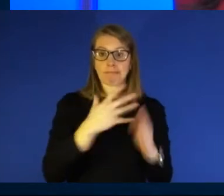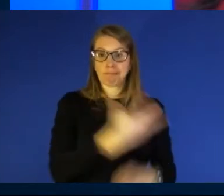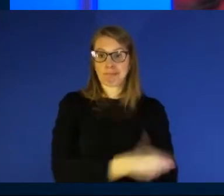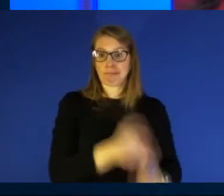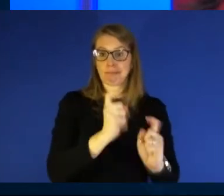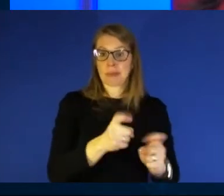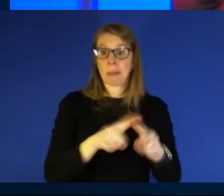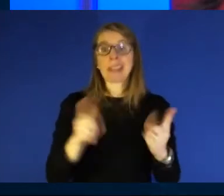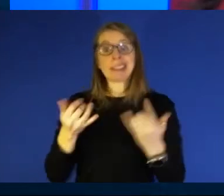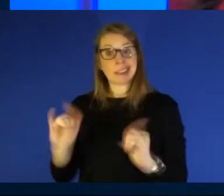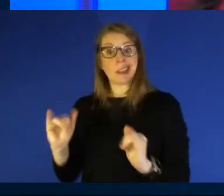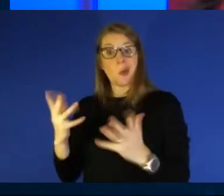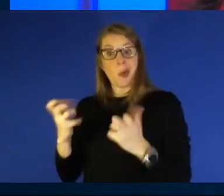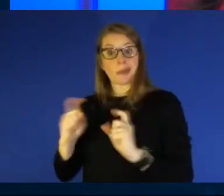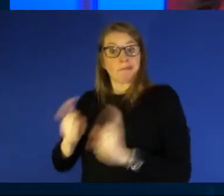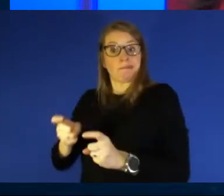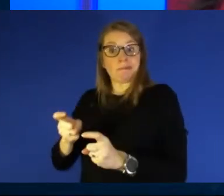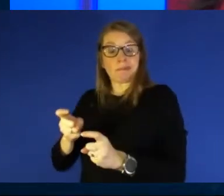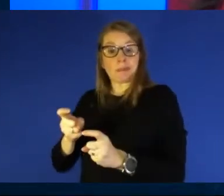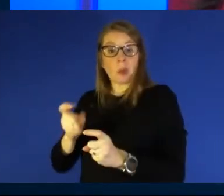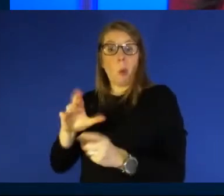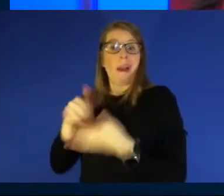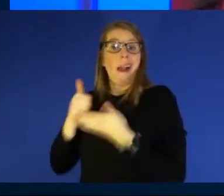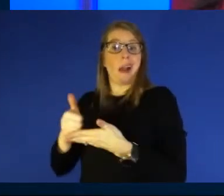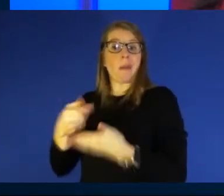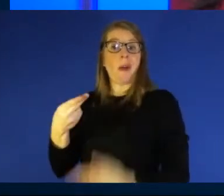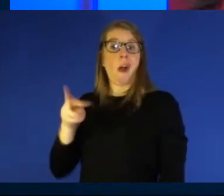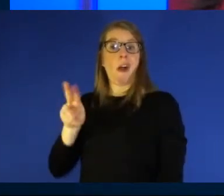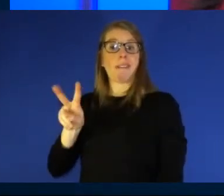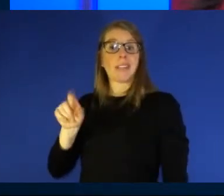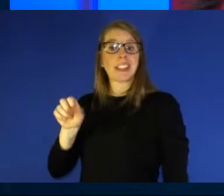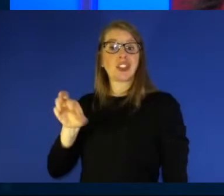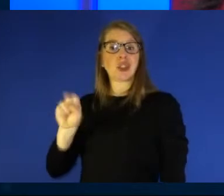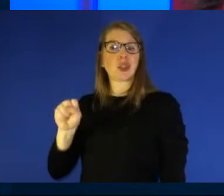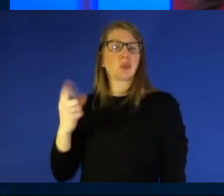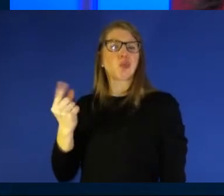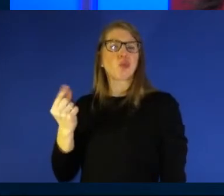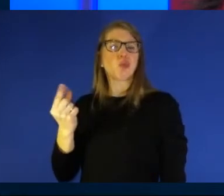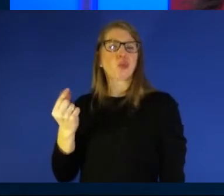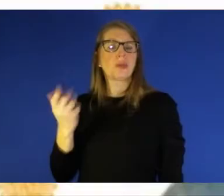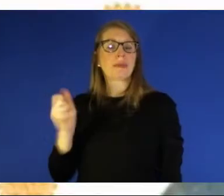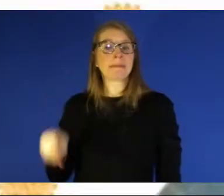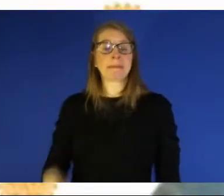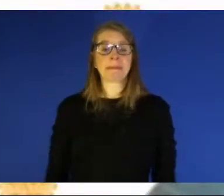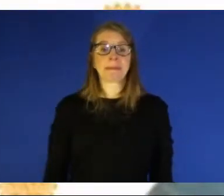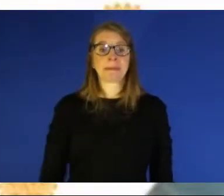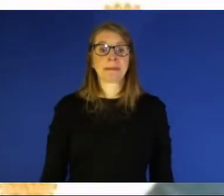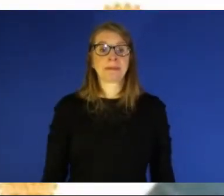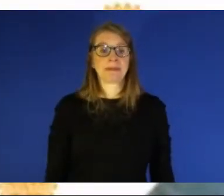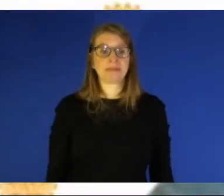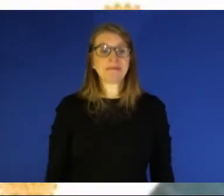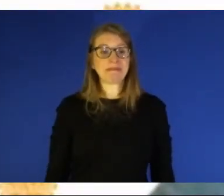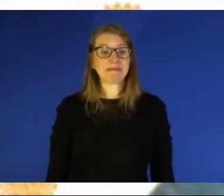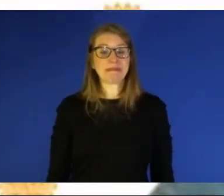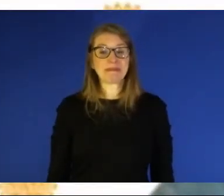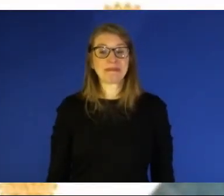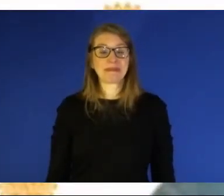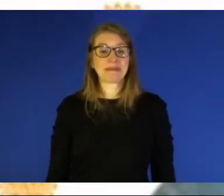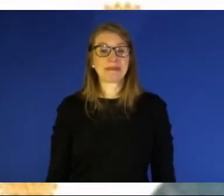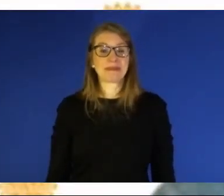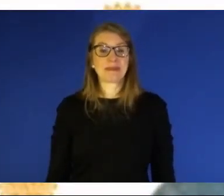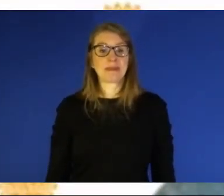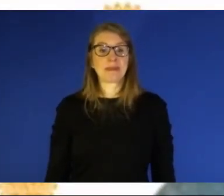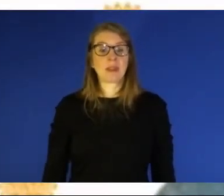still want to donate or help harvesters, what do they do? Yeah, absolutely. We have